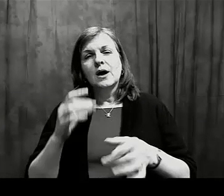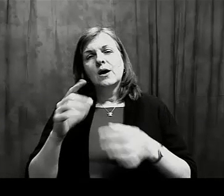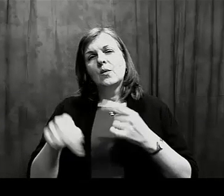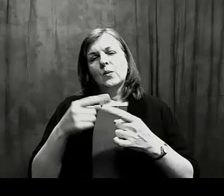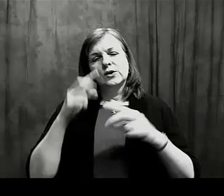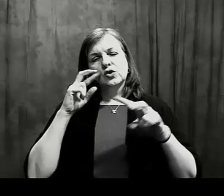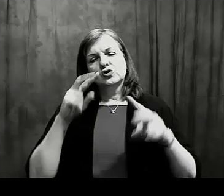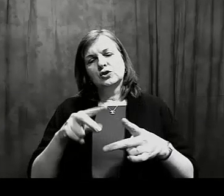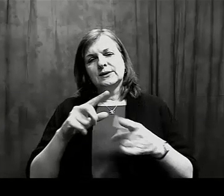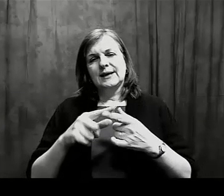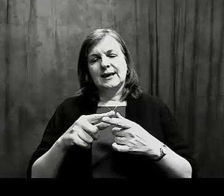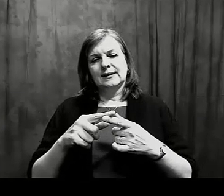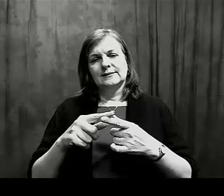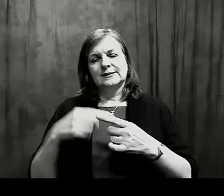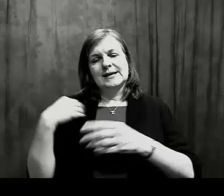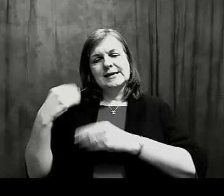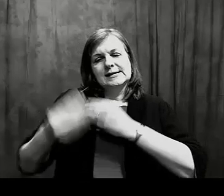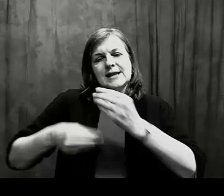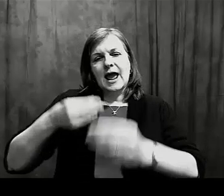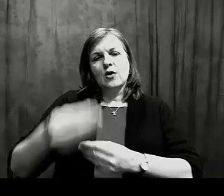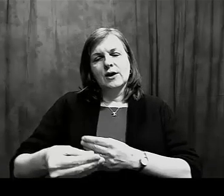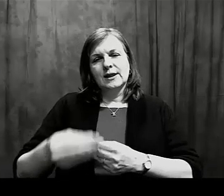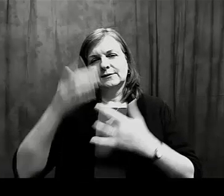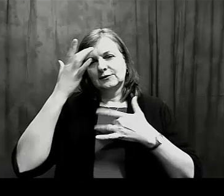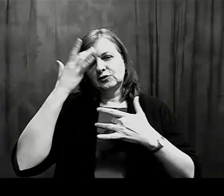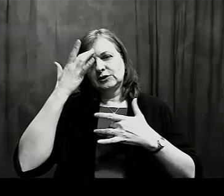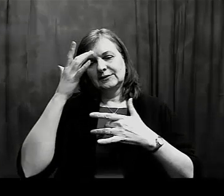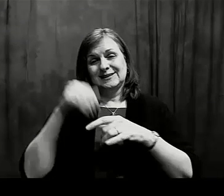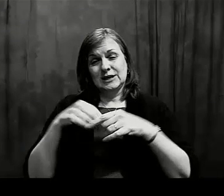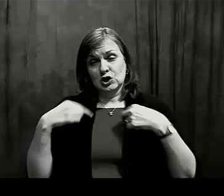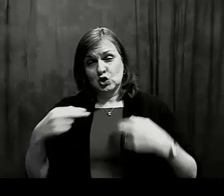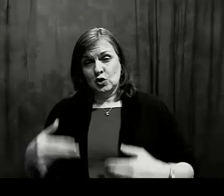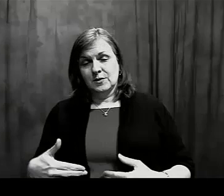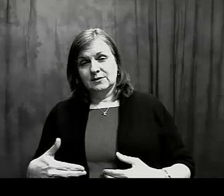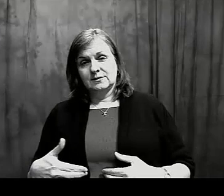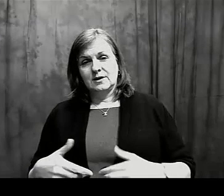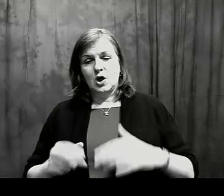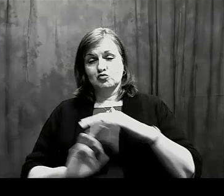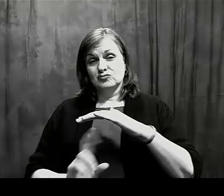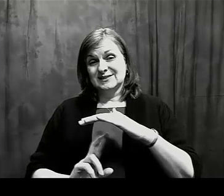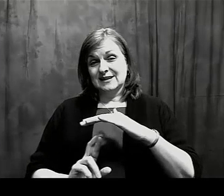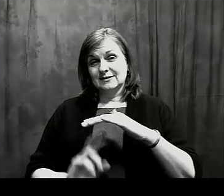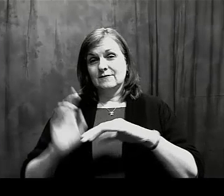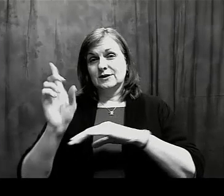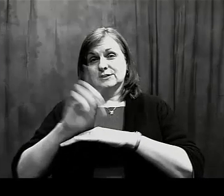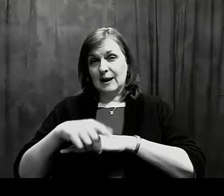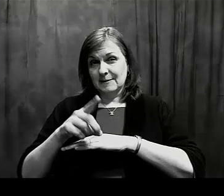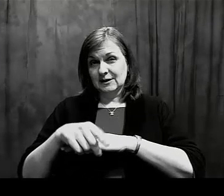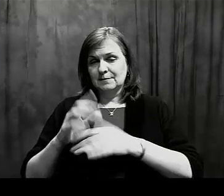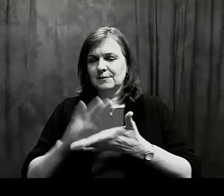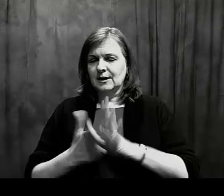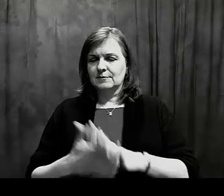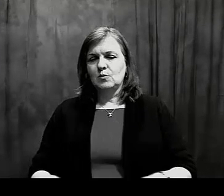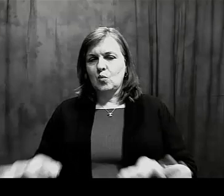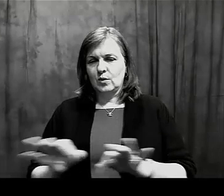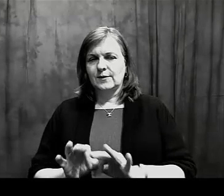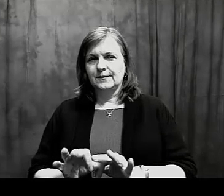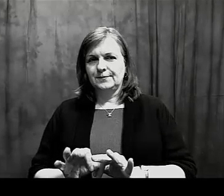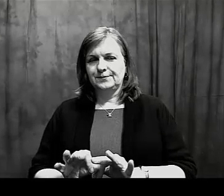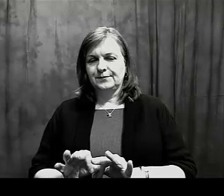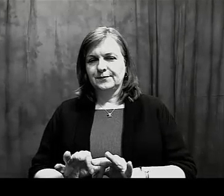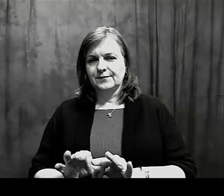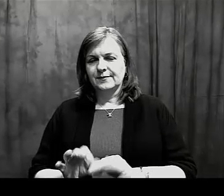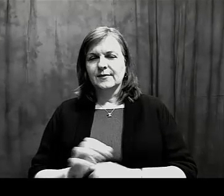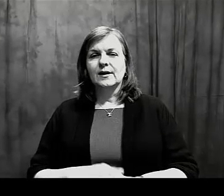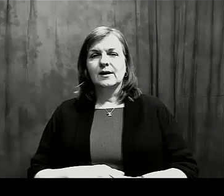start to think about inherited disorders in humans, recessive dominance becomes very important.